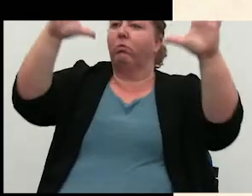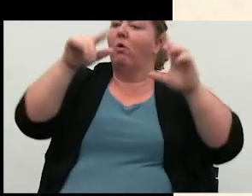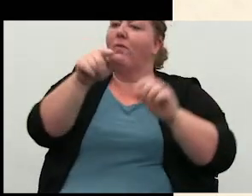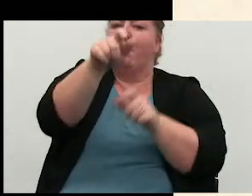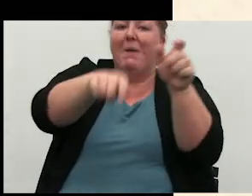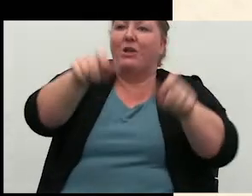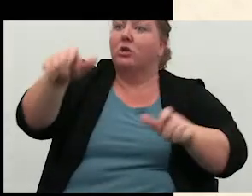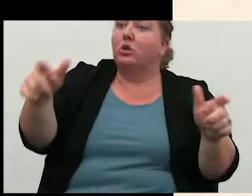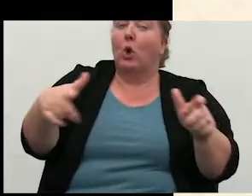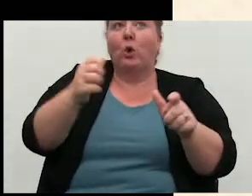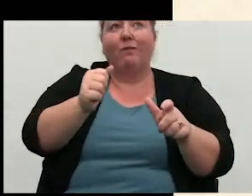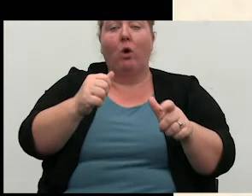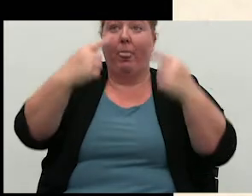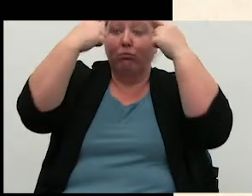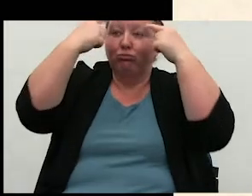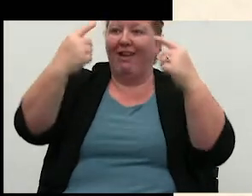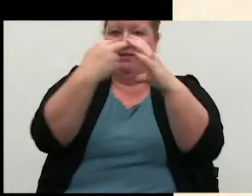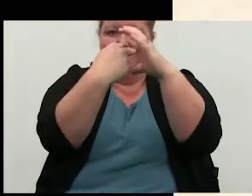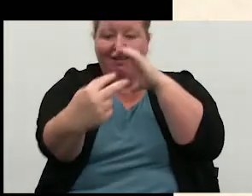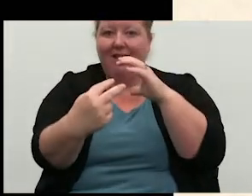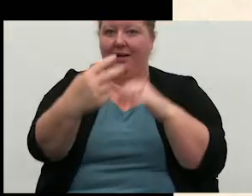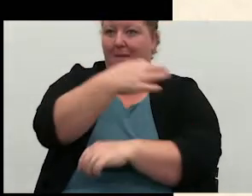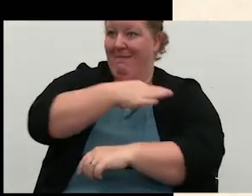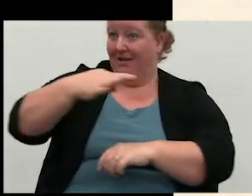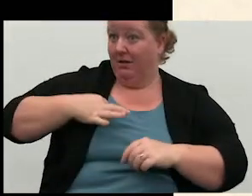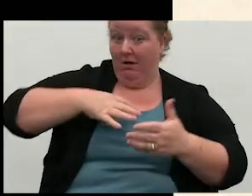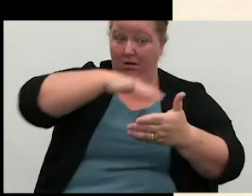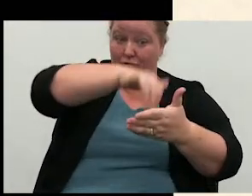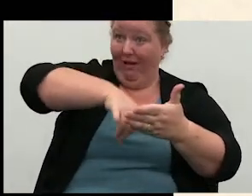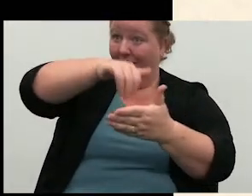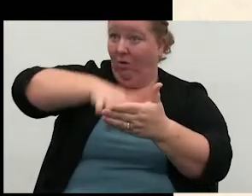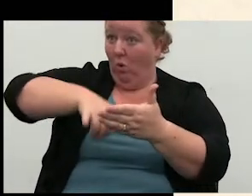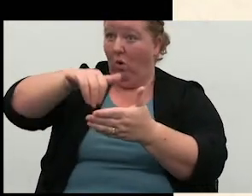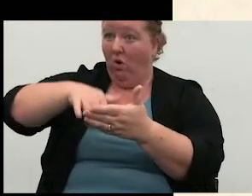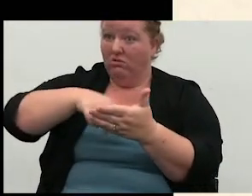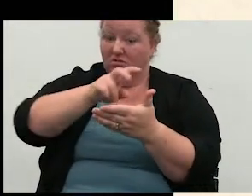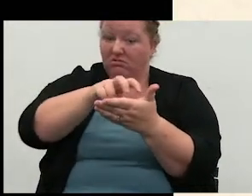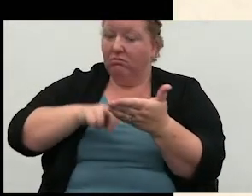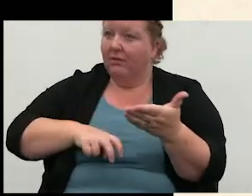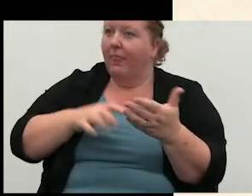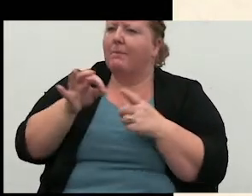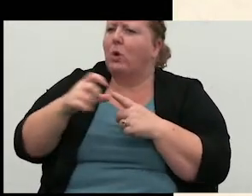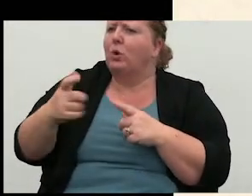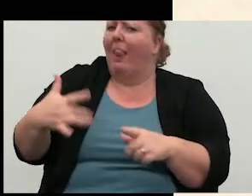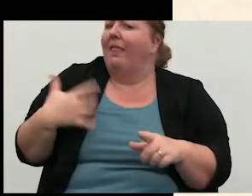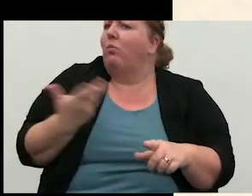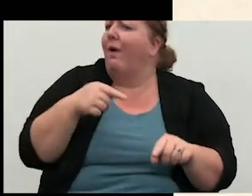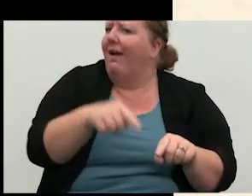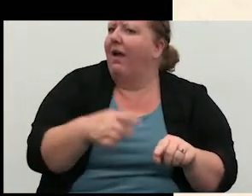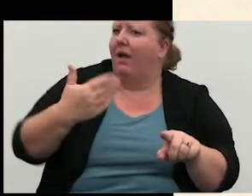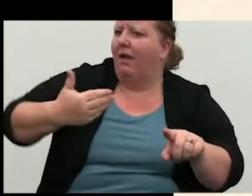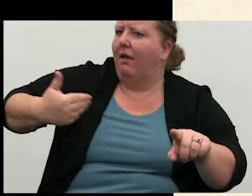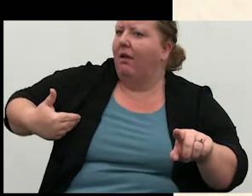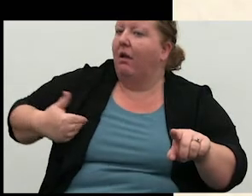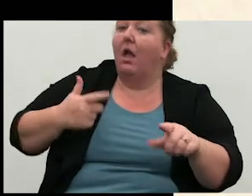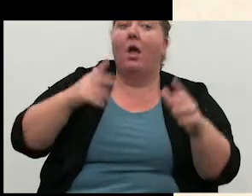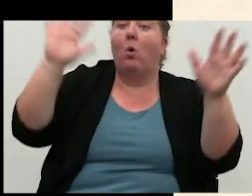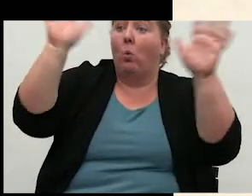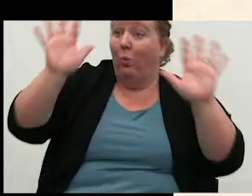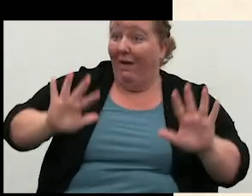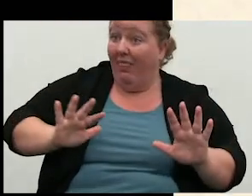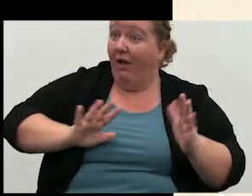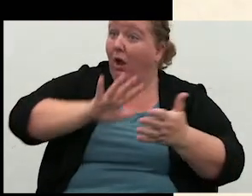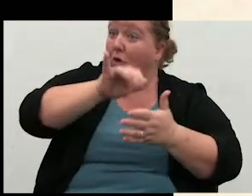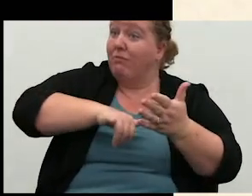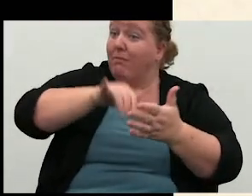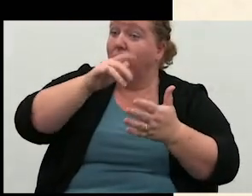was the brain scans, the patient's medical records, the postcodes where the patients had lived, and the weather reports of